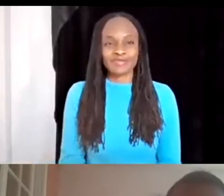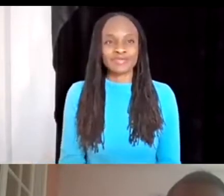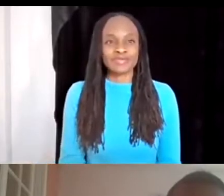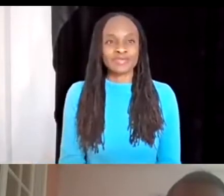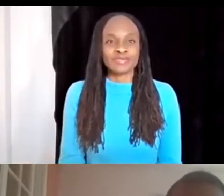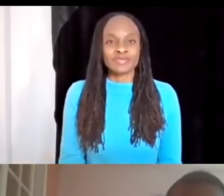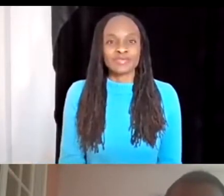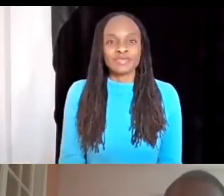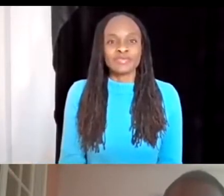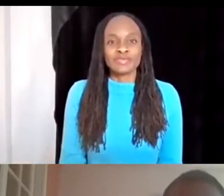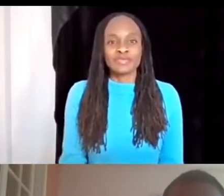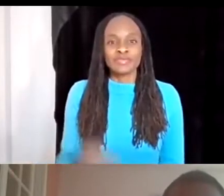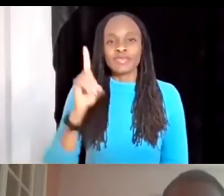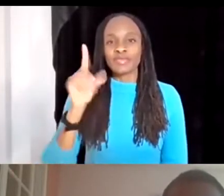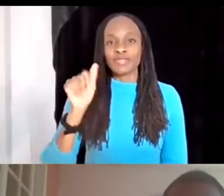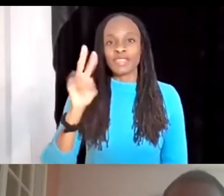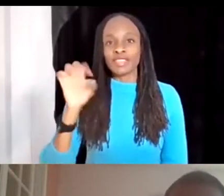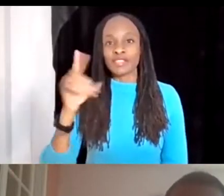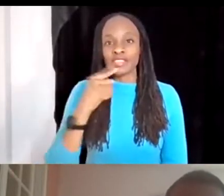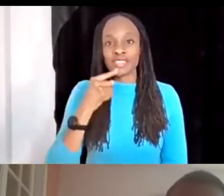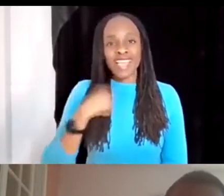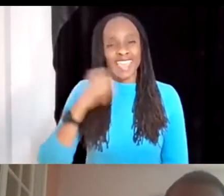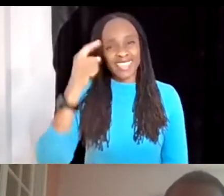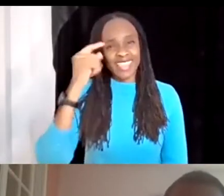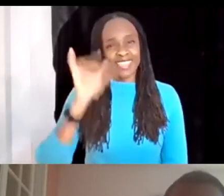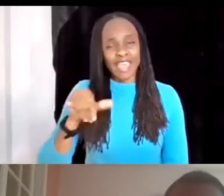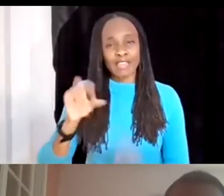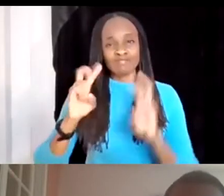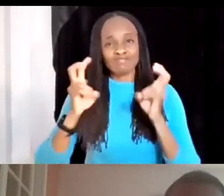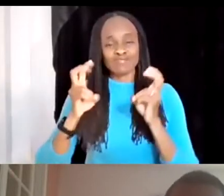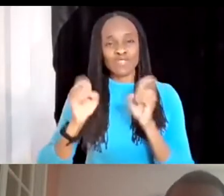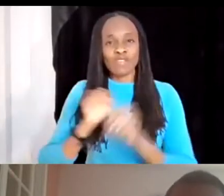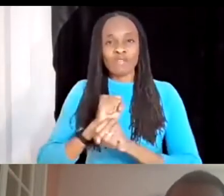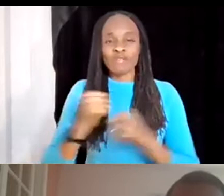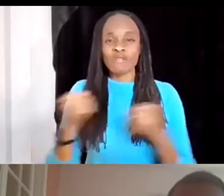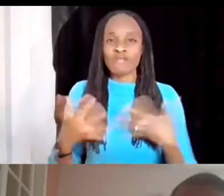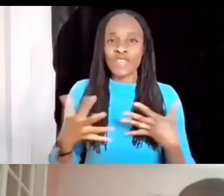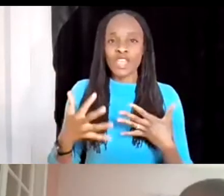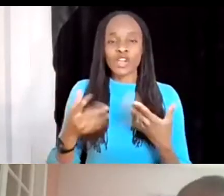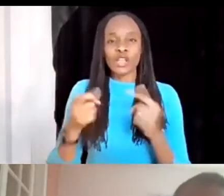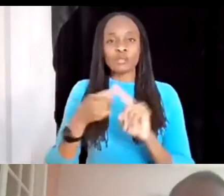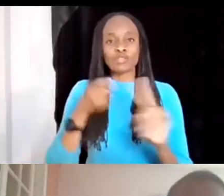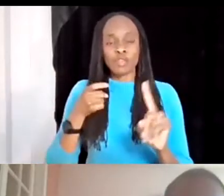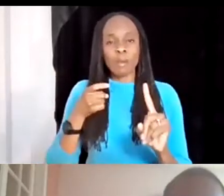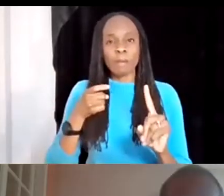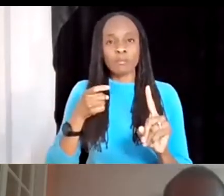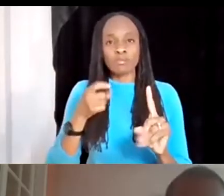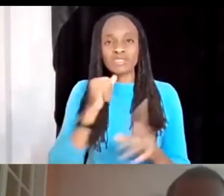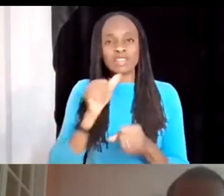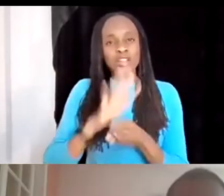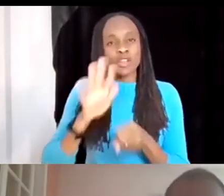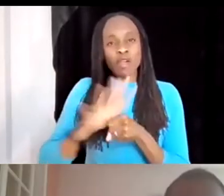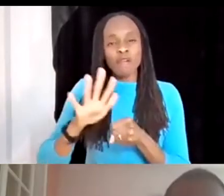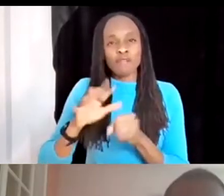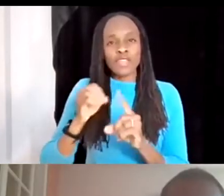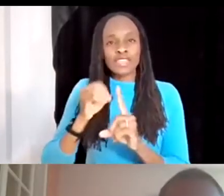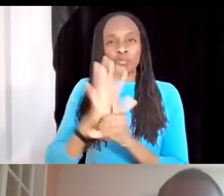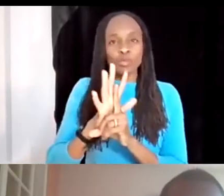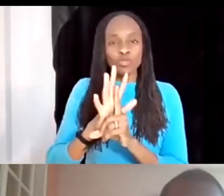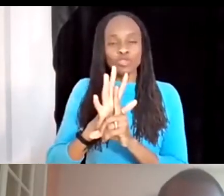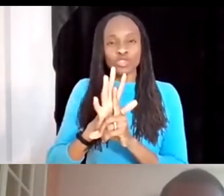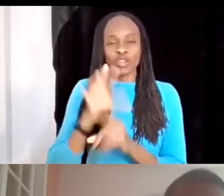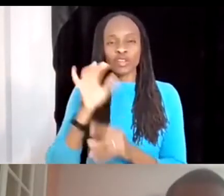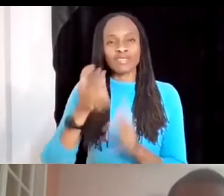I mean, personally, I think a lot of that quote unquote fear comes from lack of exposure in the first place. So it becomes a